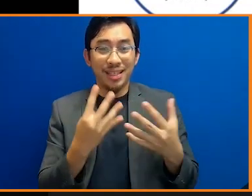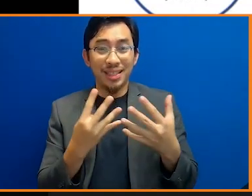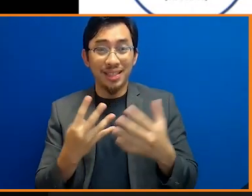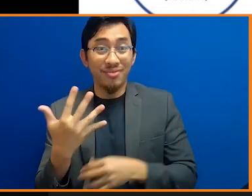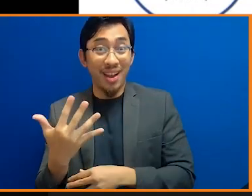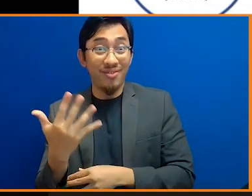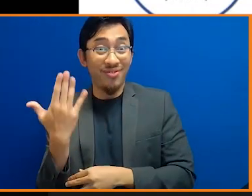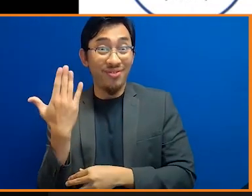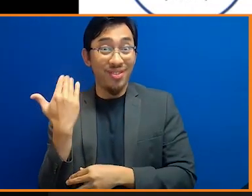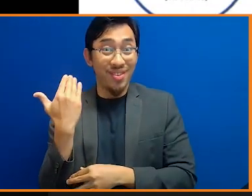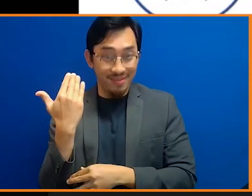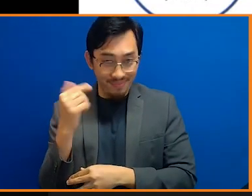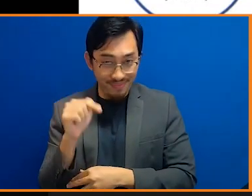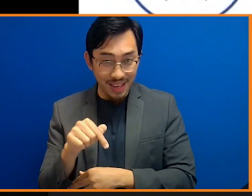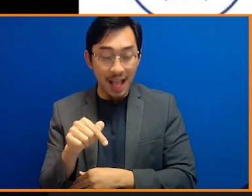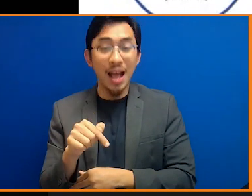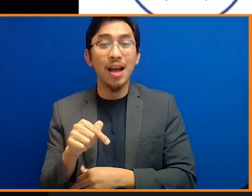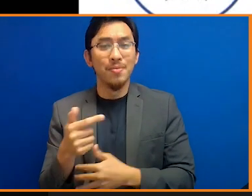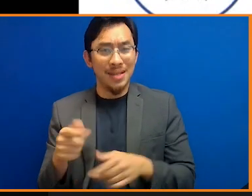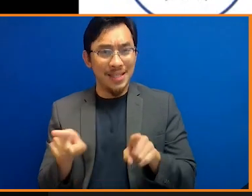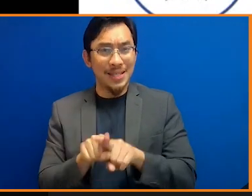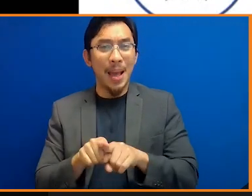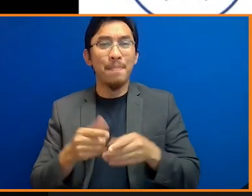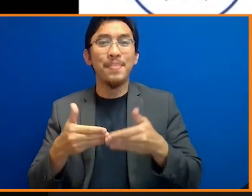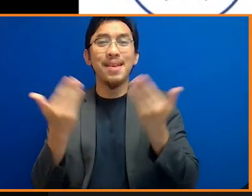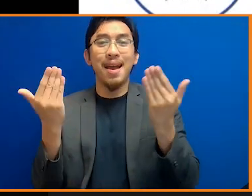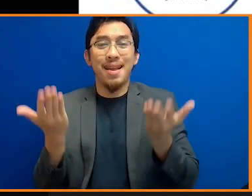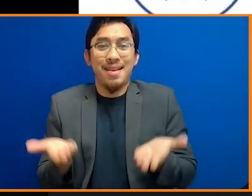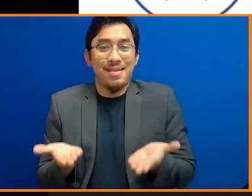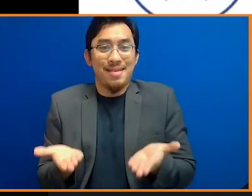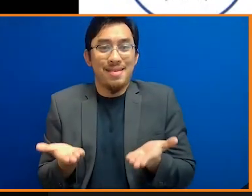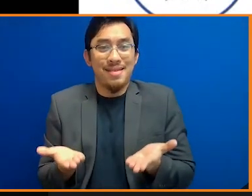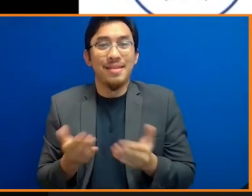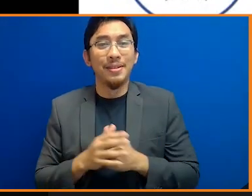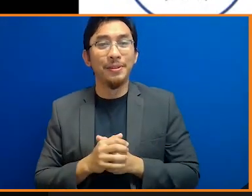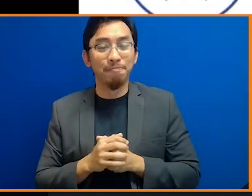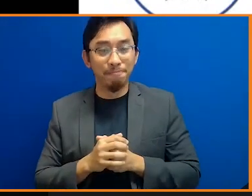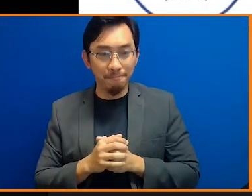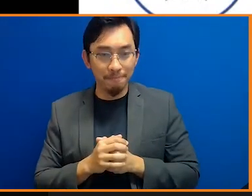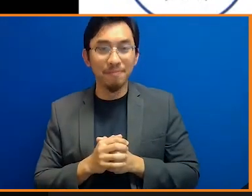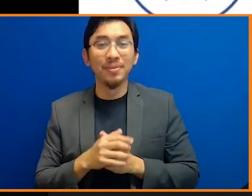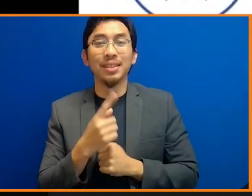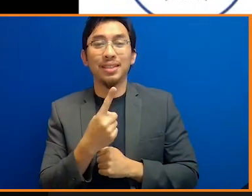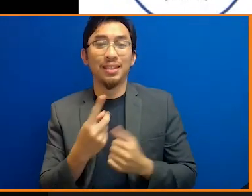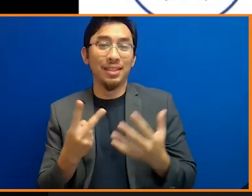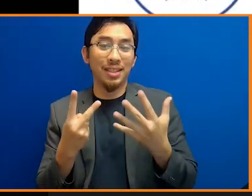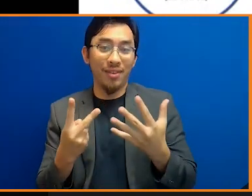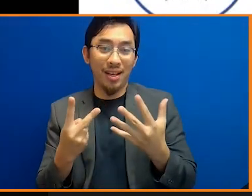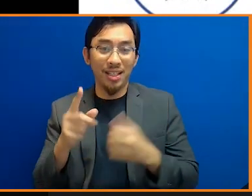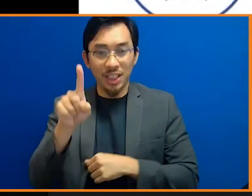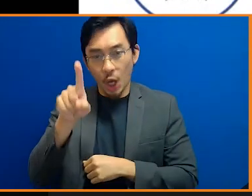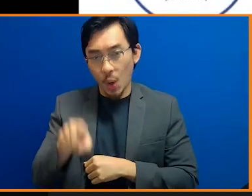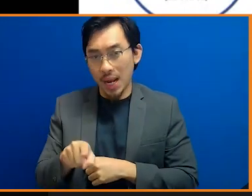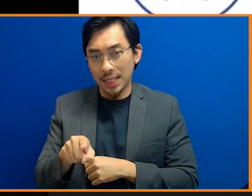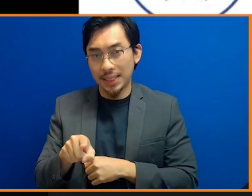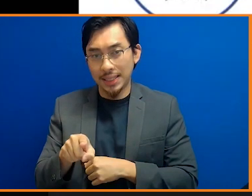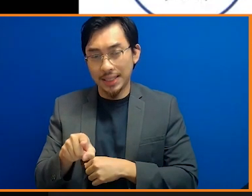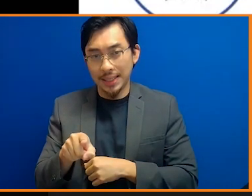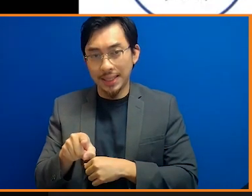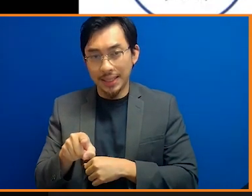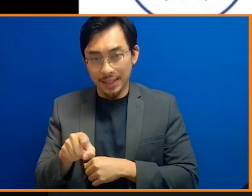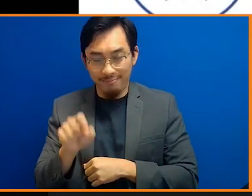earthquake in 1995. So it just by chance that this is just the same day, 17th